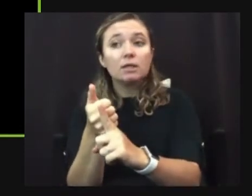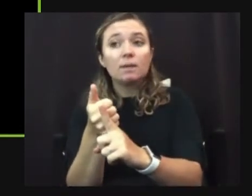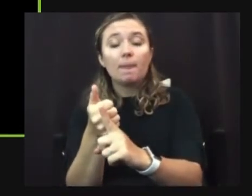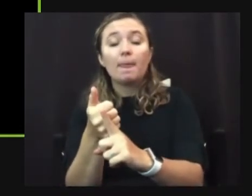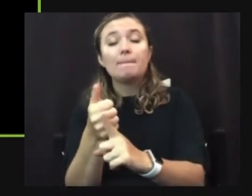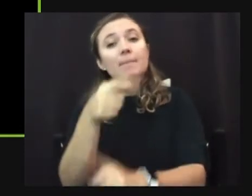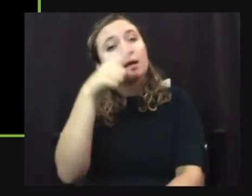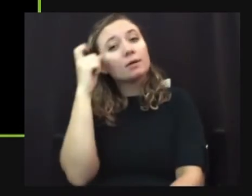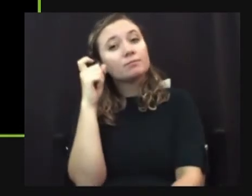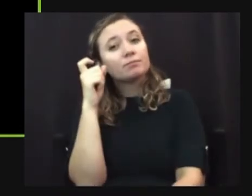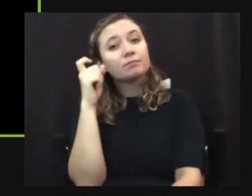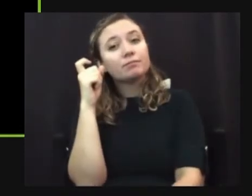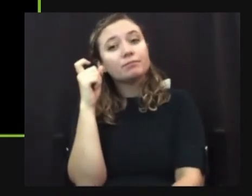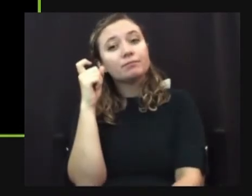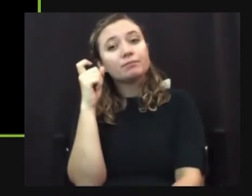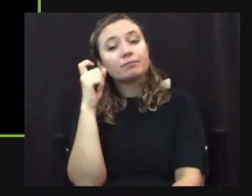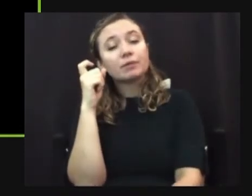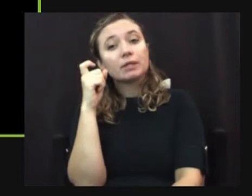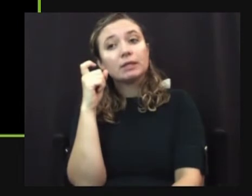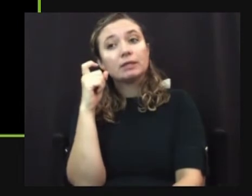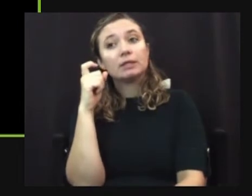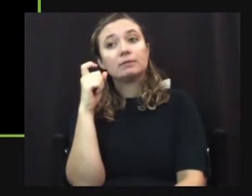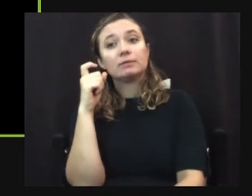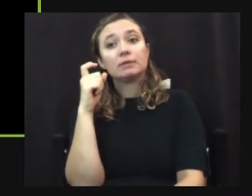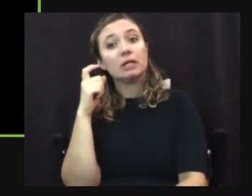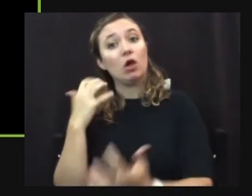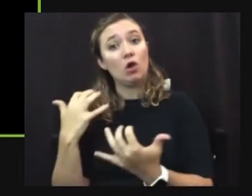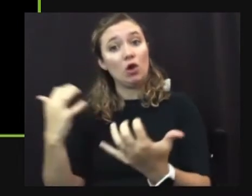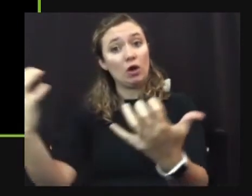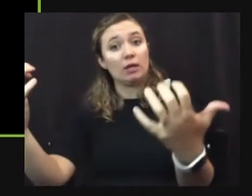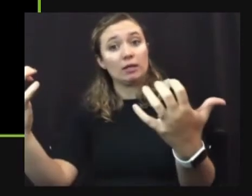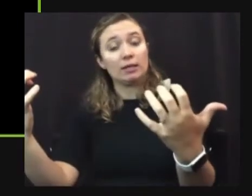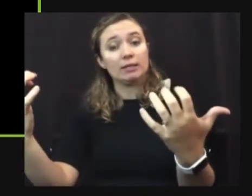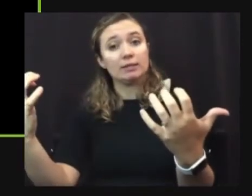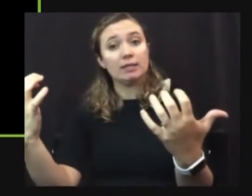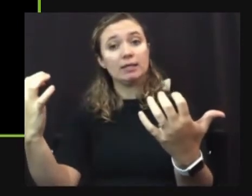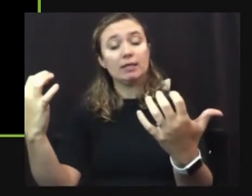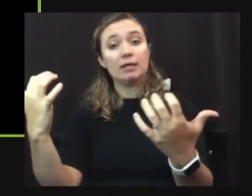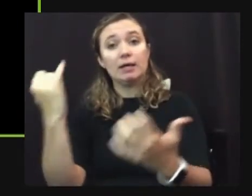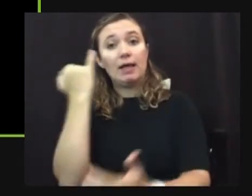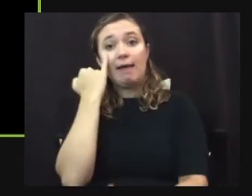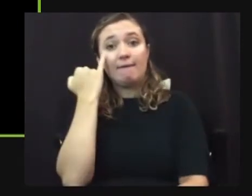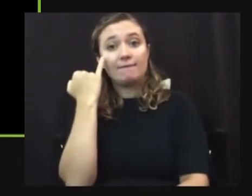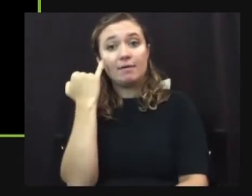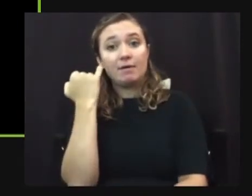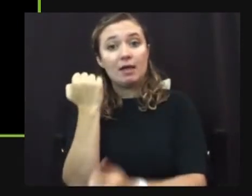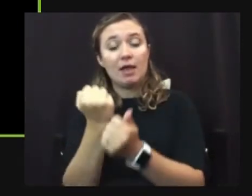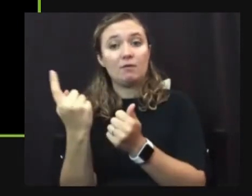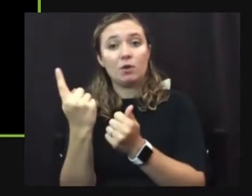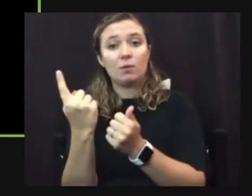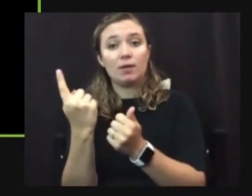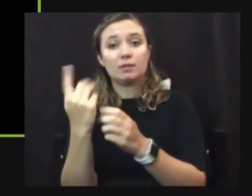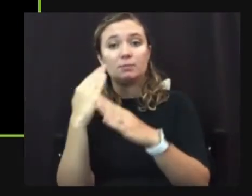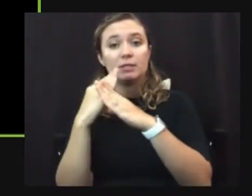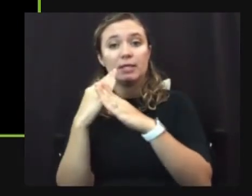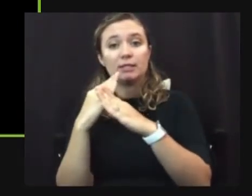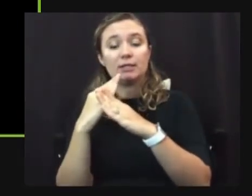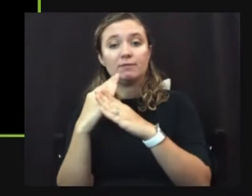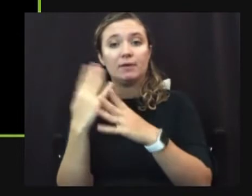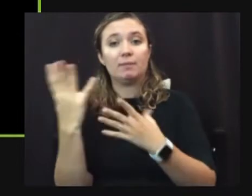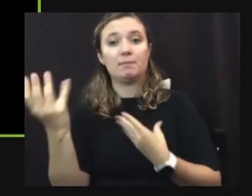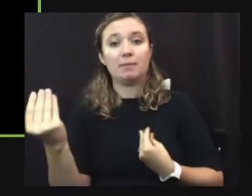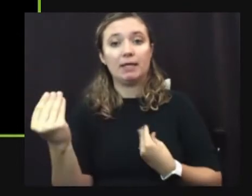Because in this audience, even if everyone's protective empathy is engaged right